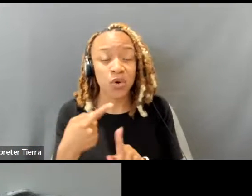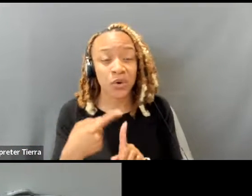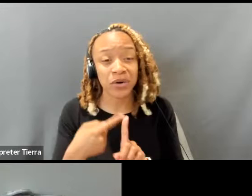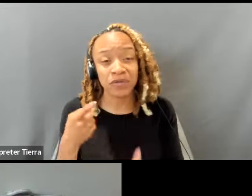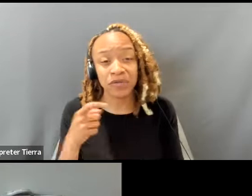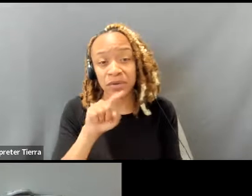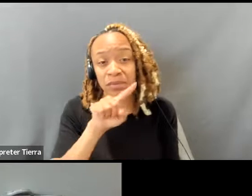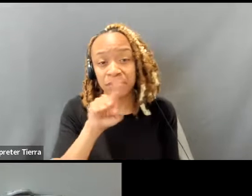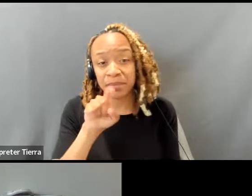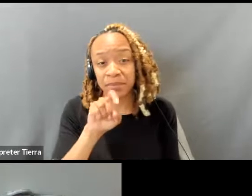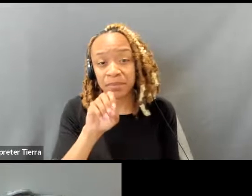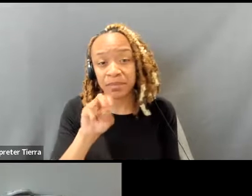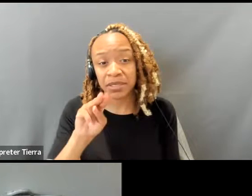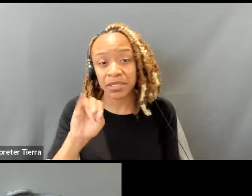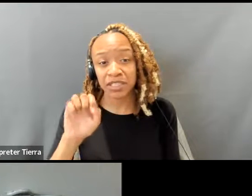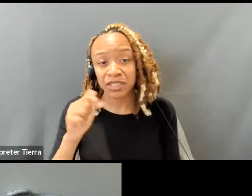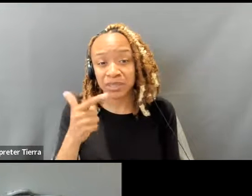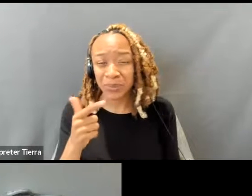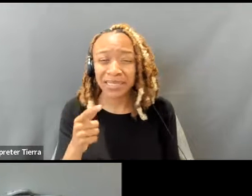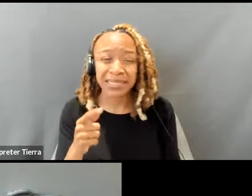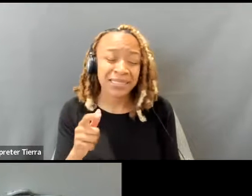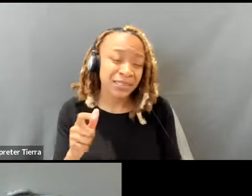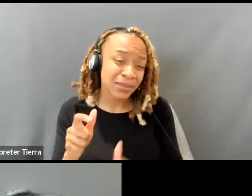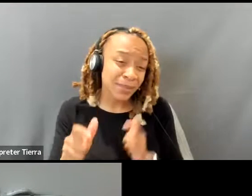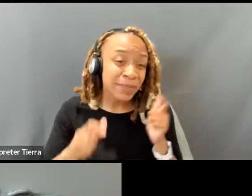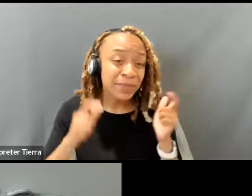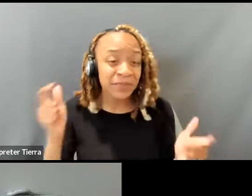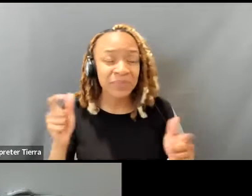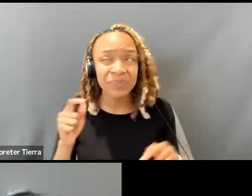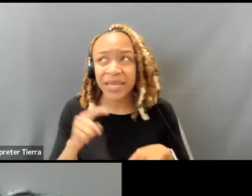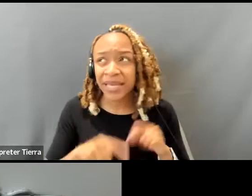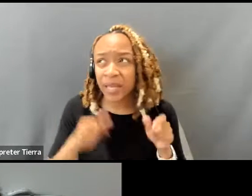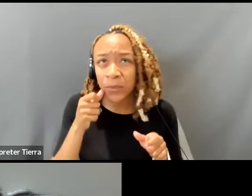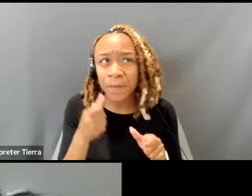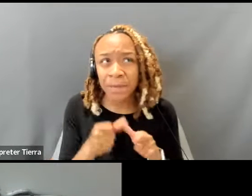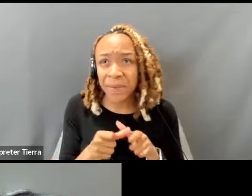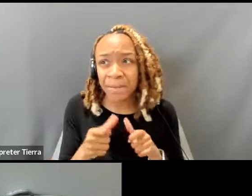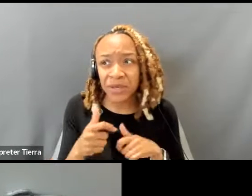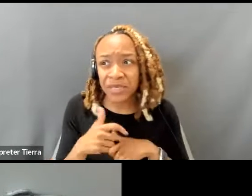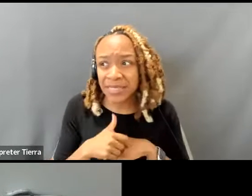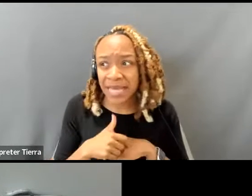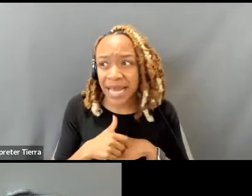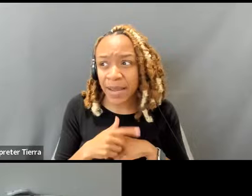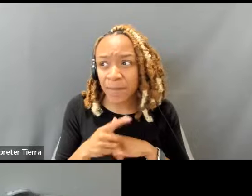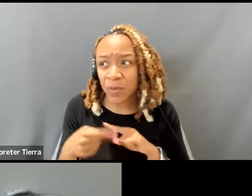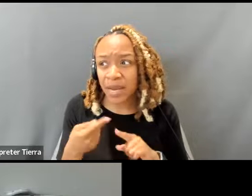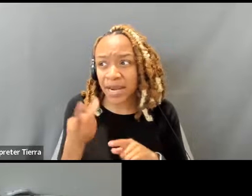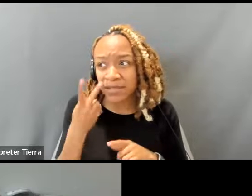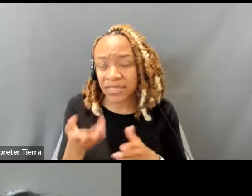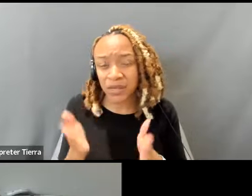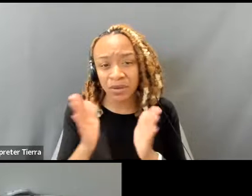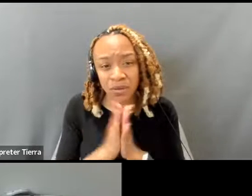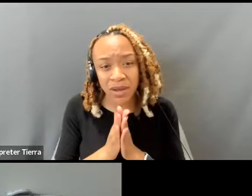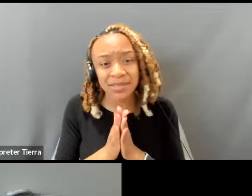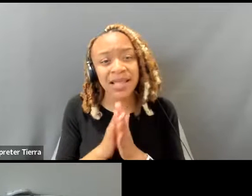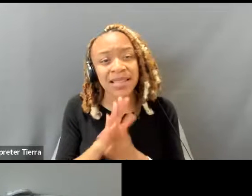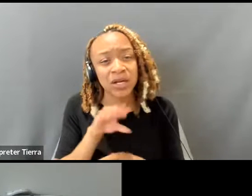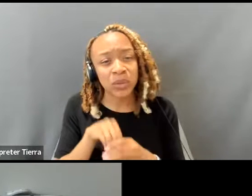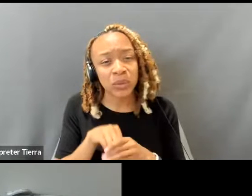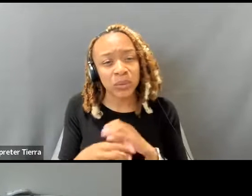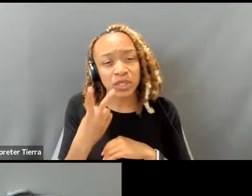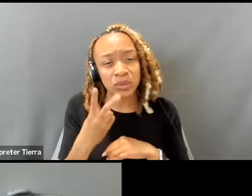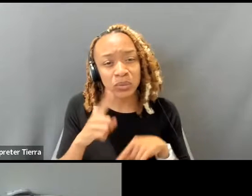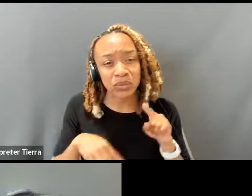also tremendously significant. I can't remember a time when I've seen a request that included 2 variances and a